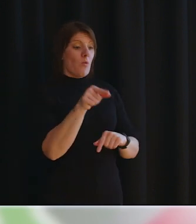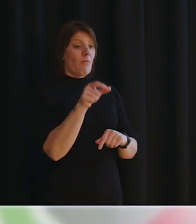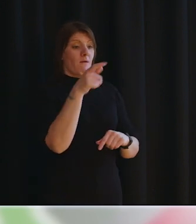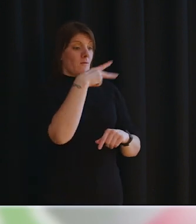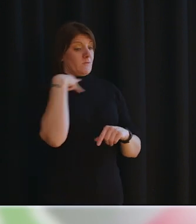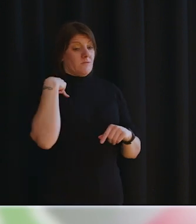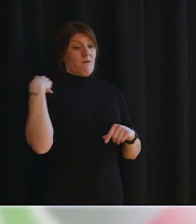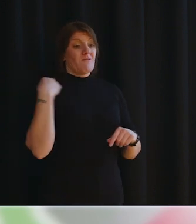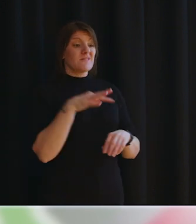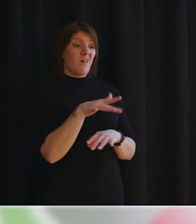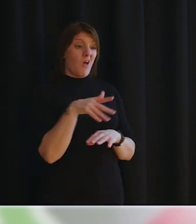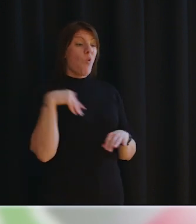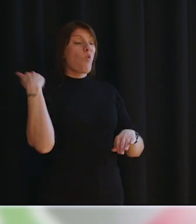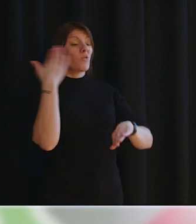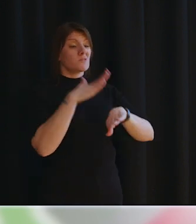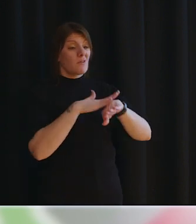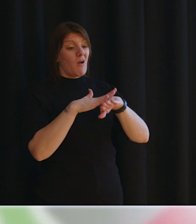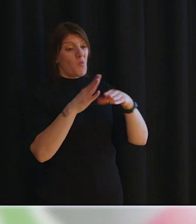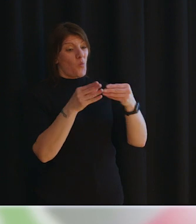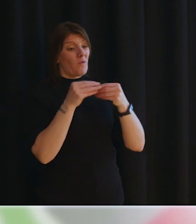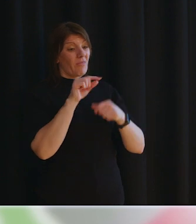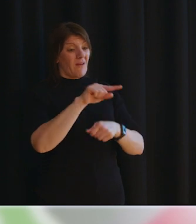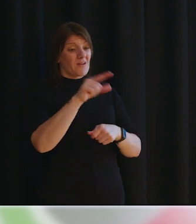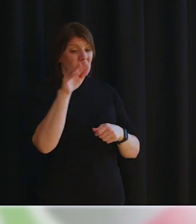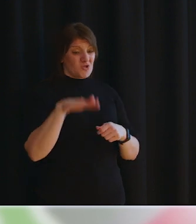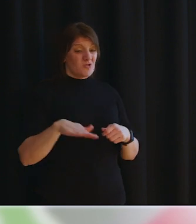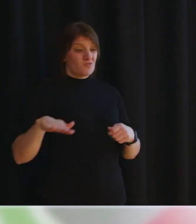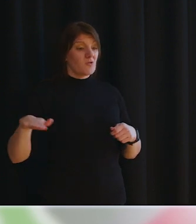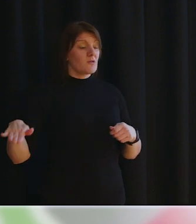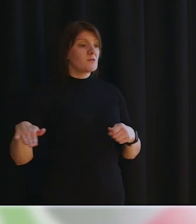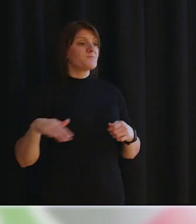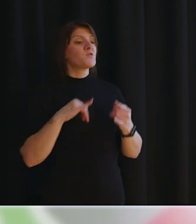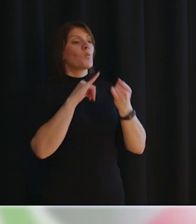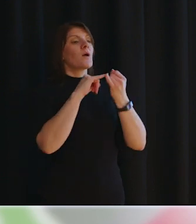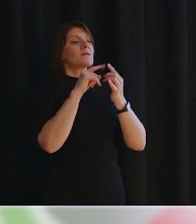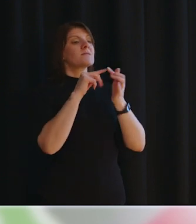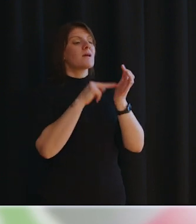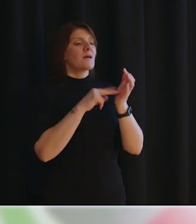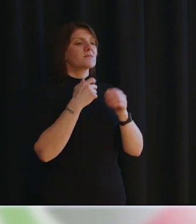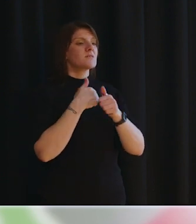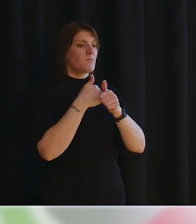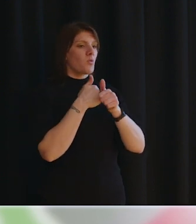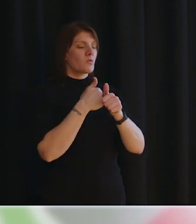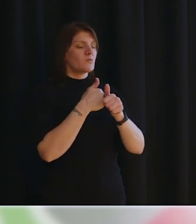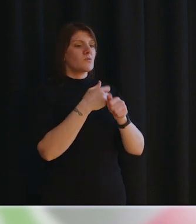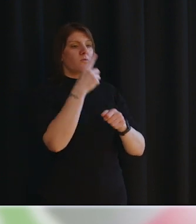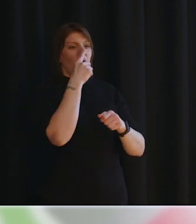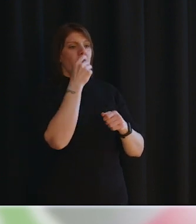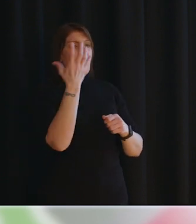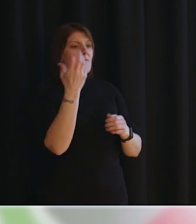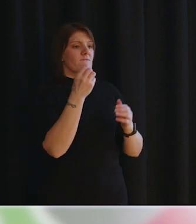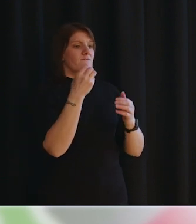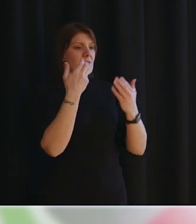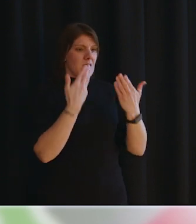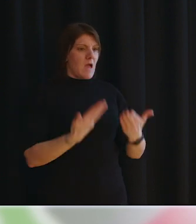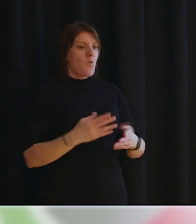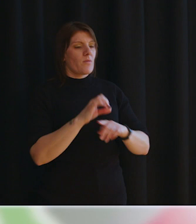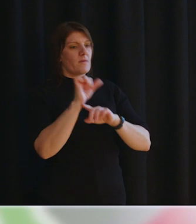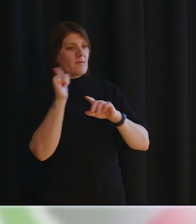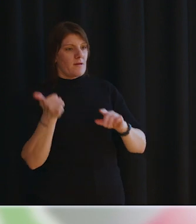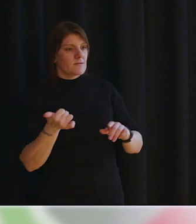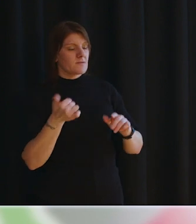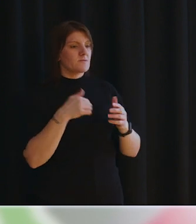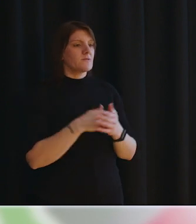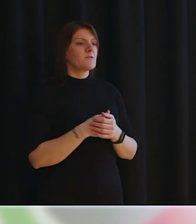individuals. And these are just some examples. So within SEN support, you might have something like a now and a next, a visual schedule